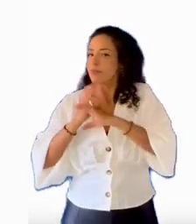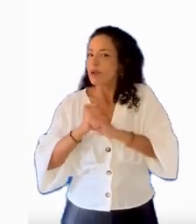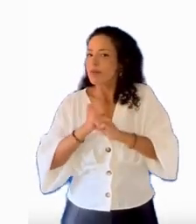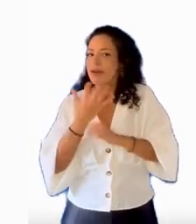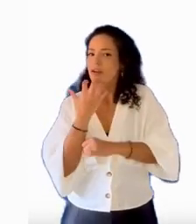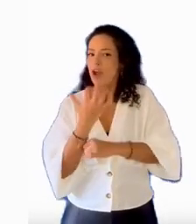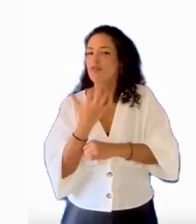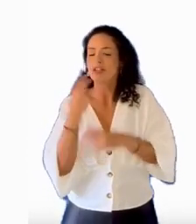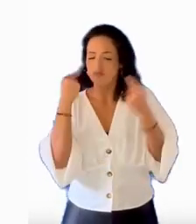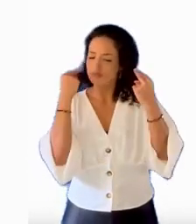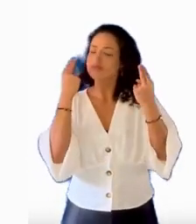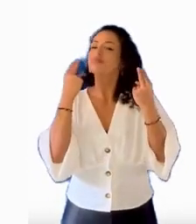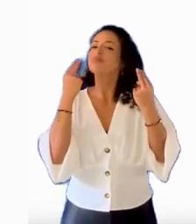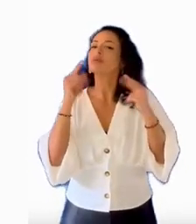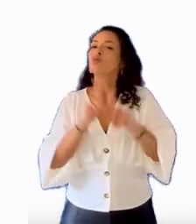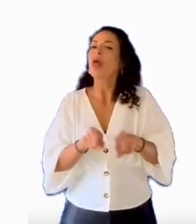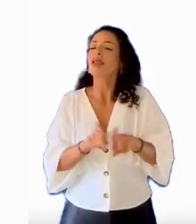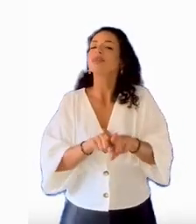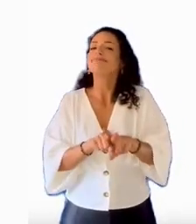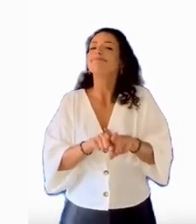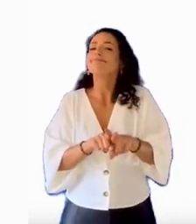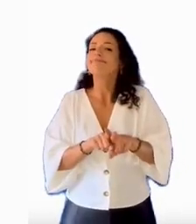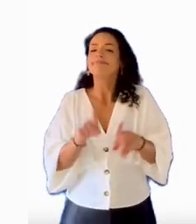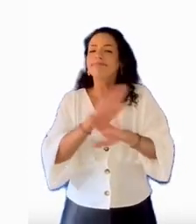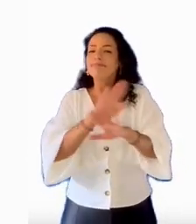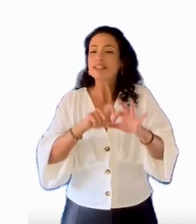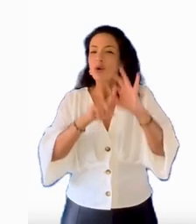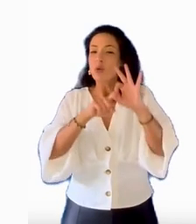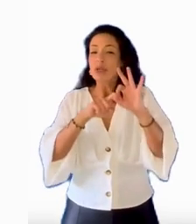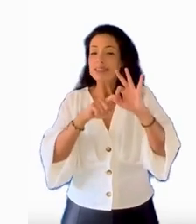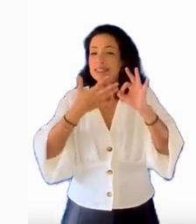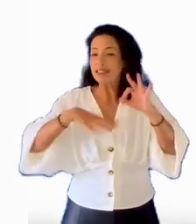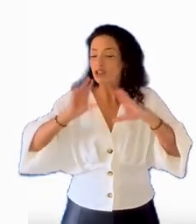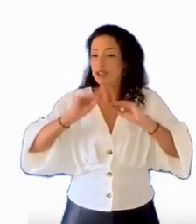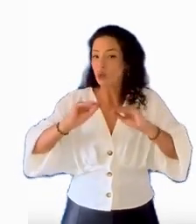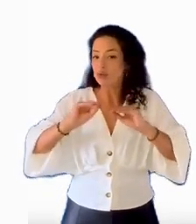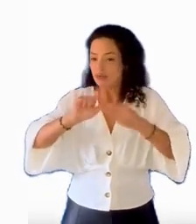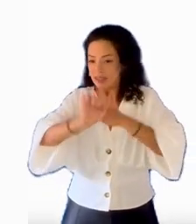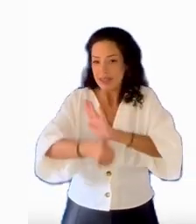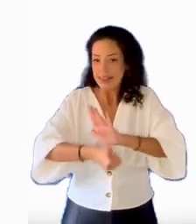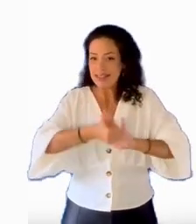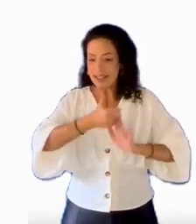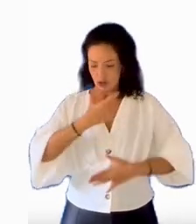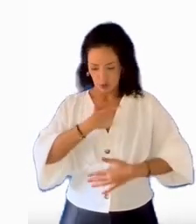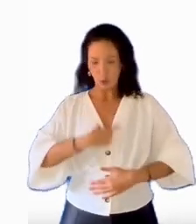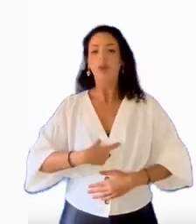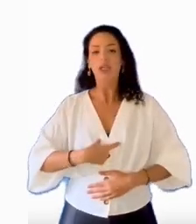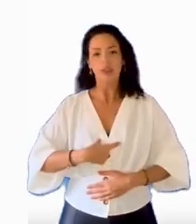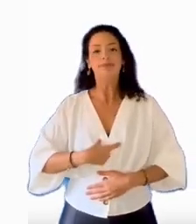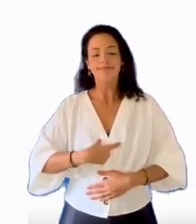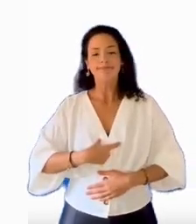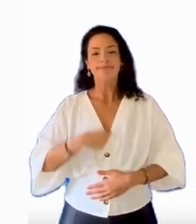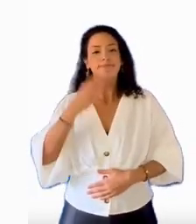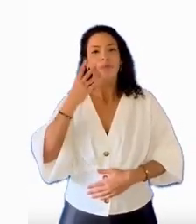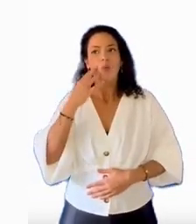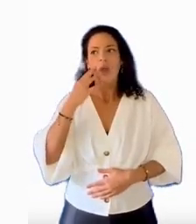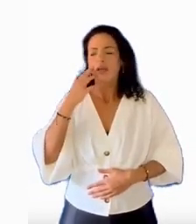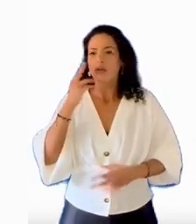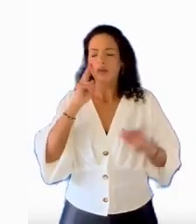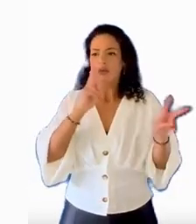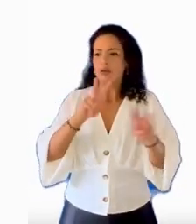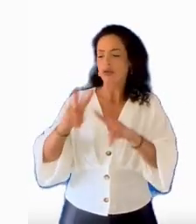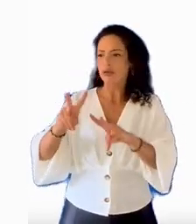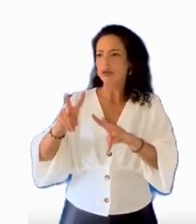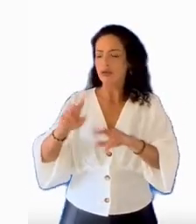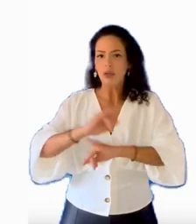courage. In essence, these are not qualities which need to be taught. They are the skills of humanity. But when we're faced with anguish and